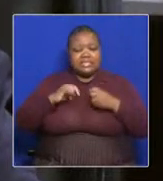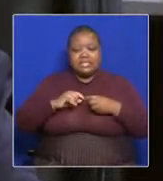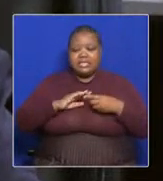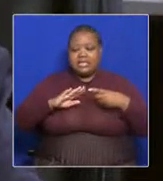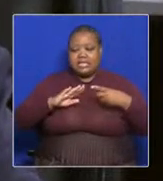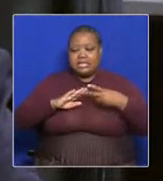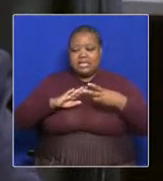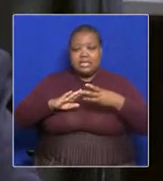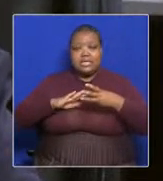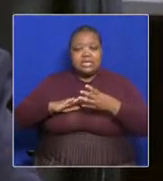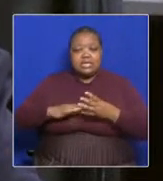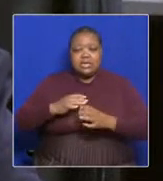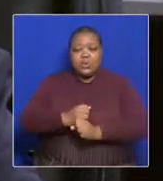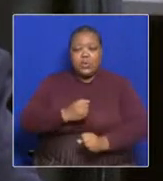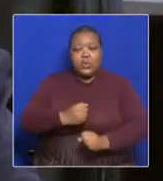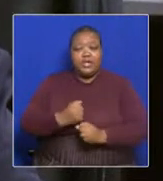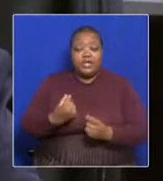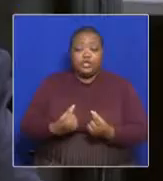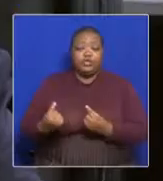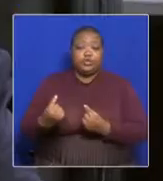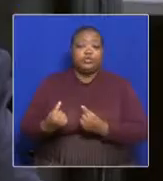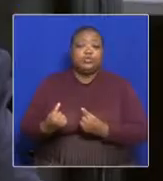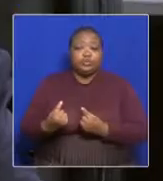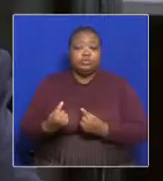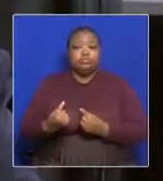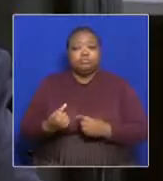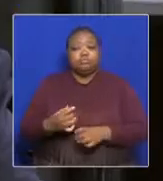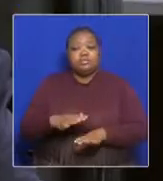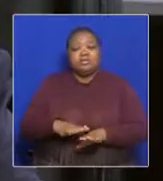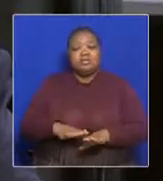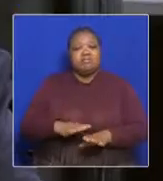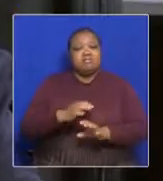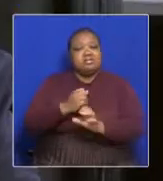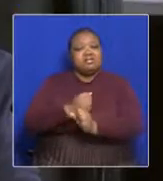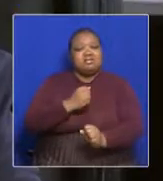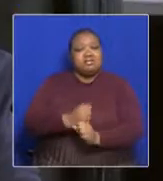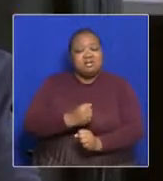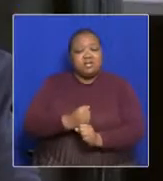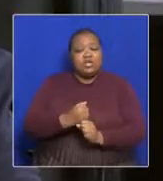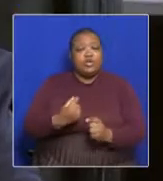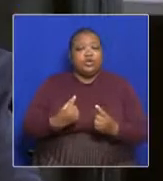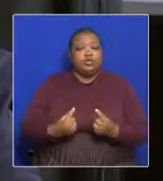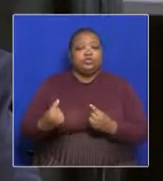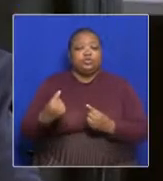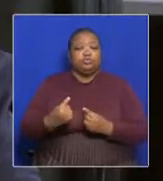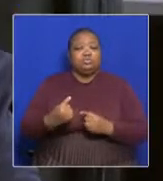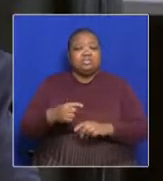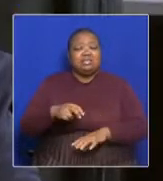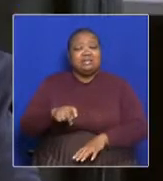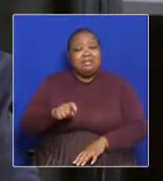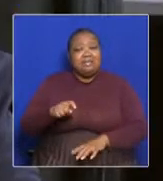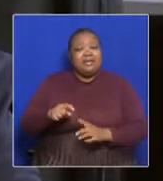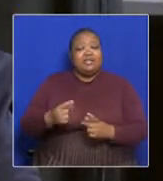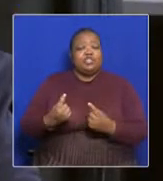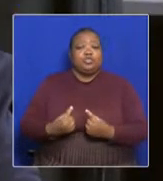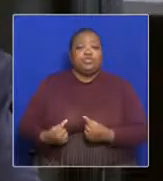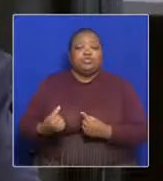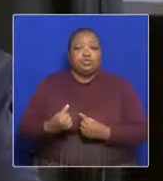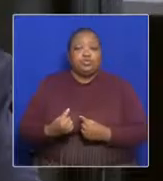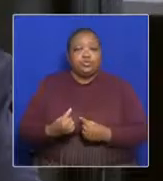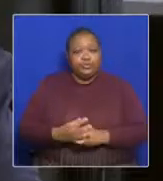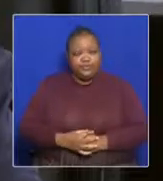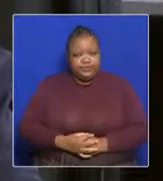groundwork, or rather worked the groundwork that needed to be, or done the groundwork that needed to be